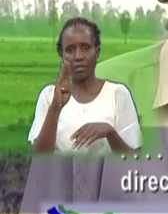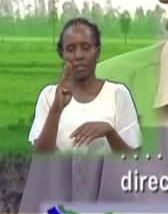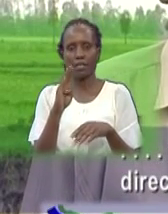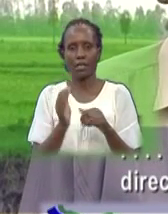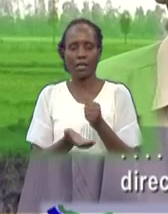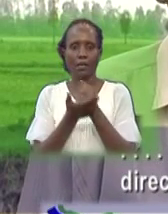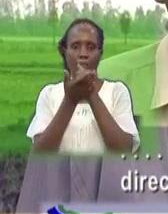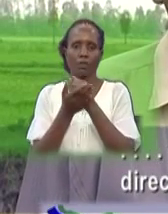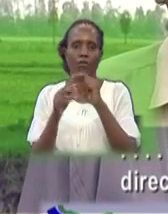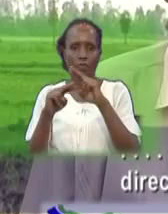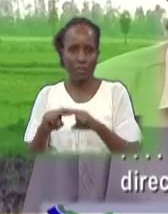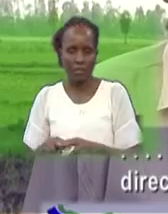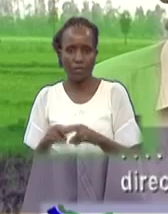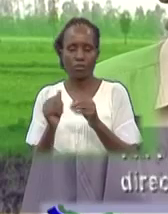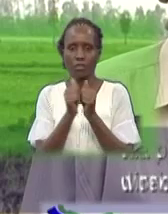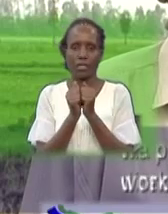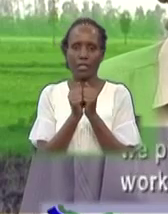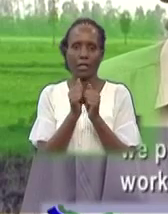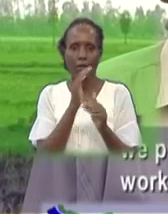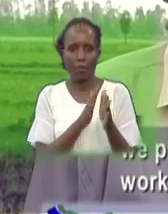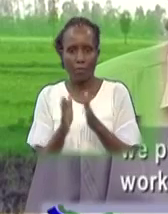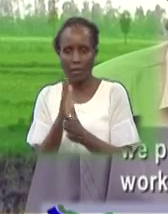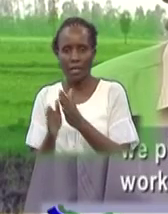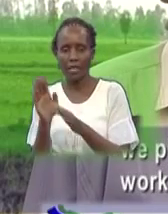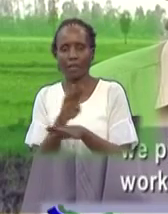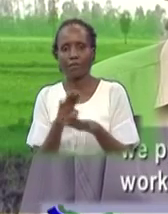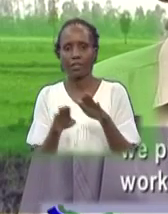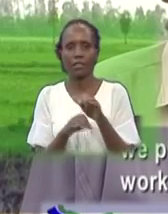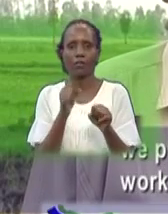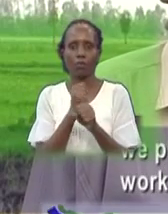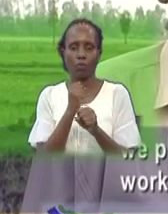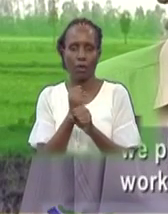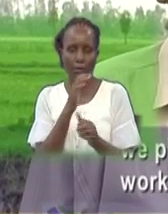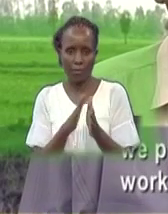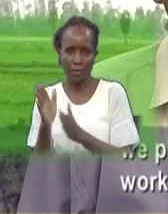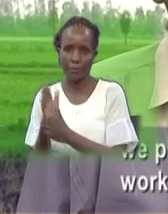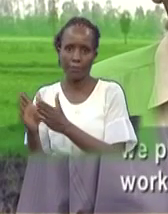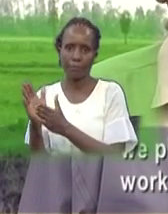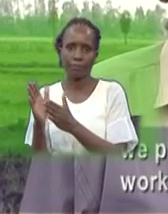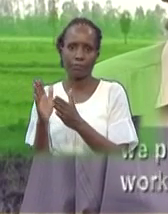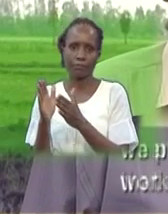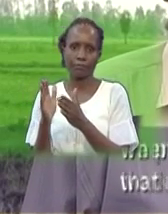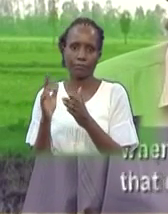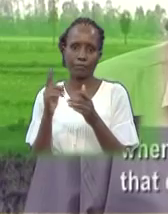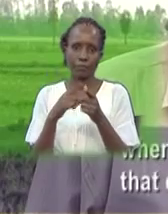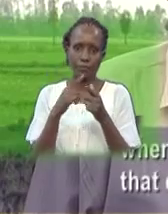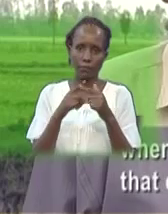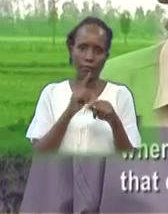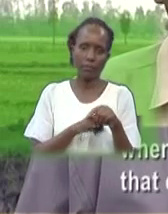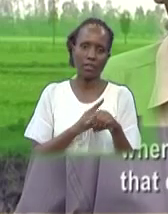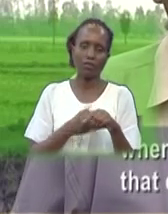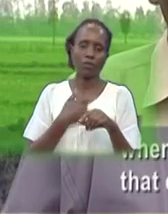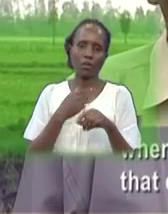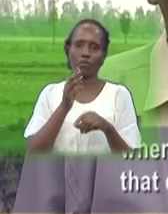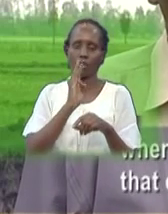because're trauma, we work together with the program, the worker plan, and even when we are going to together, we